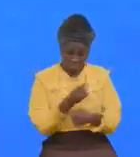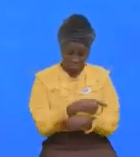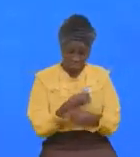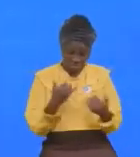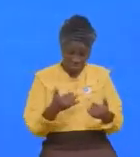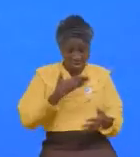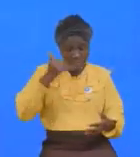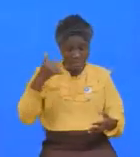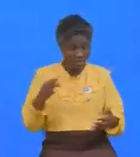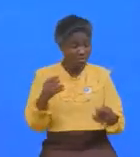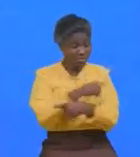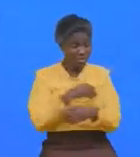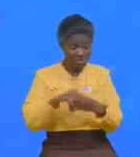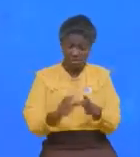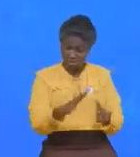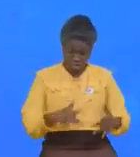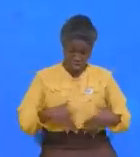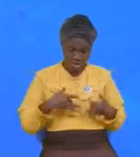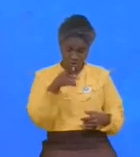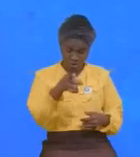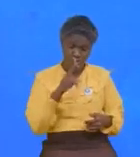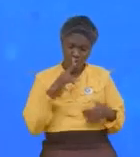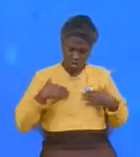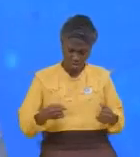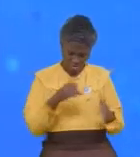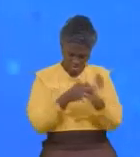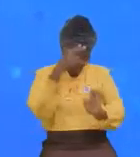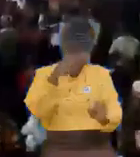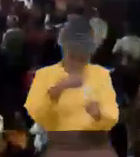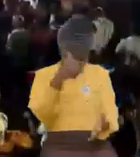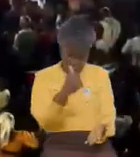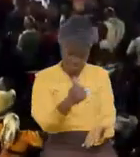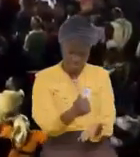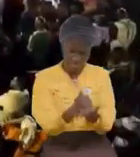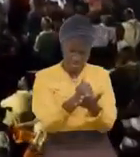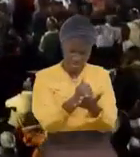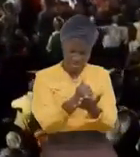of days in your life, you are healed in Jesus' name.